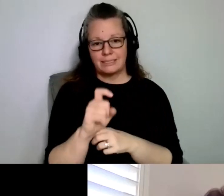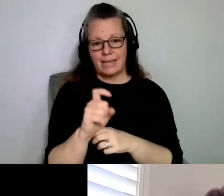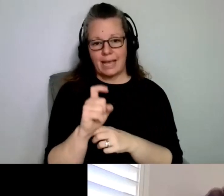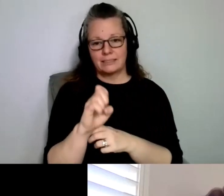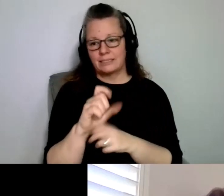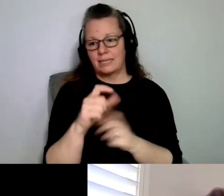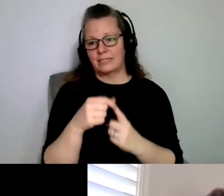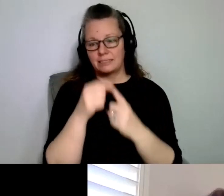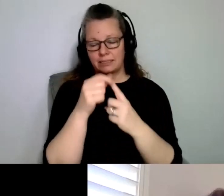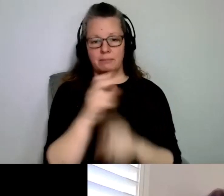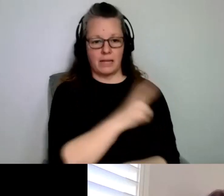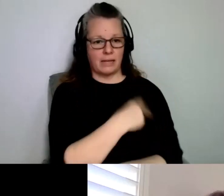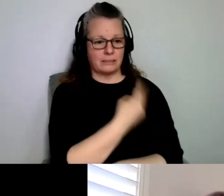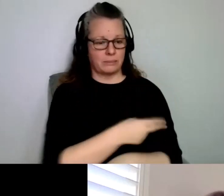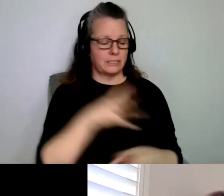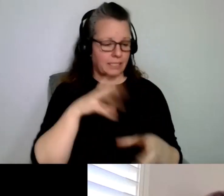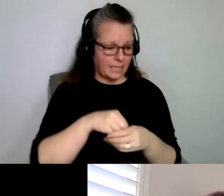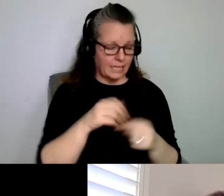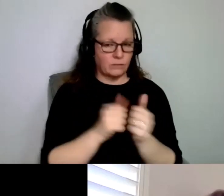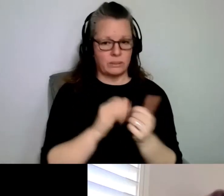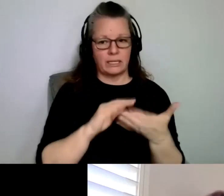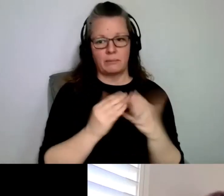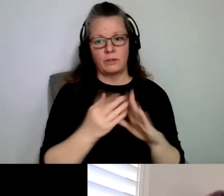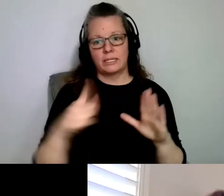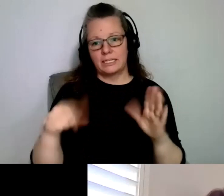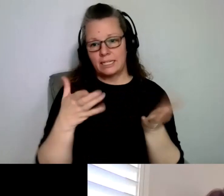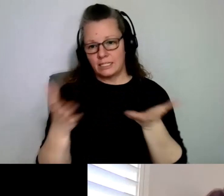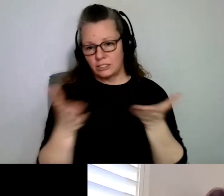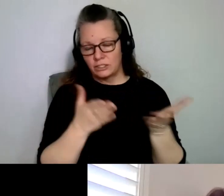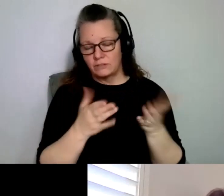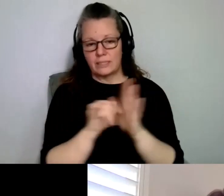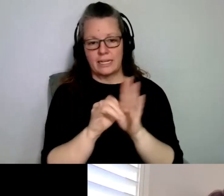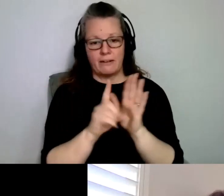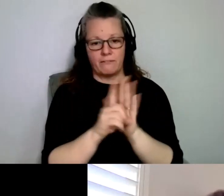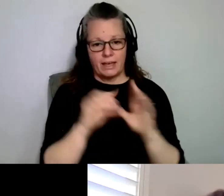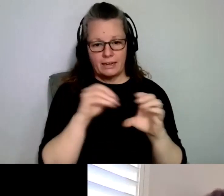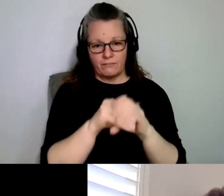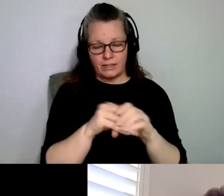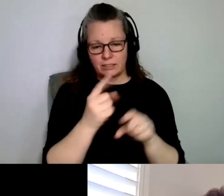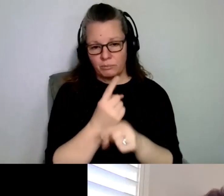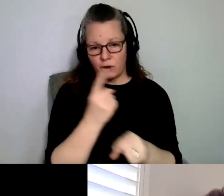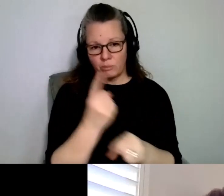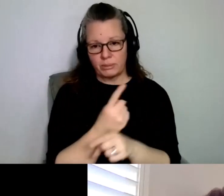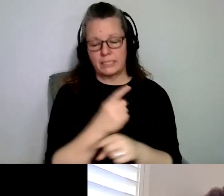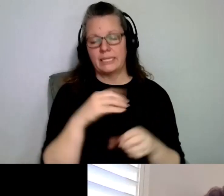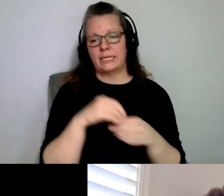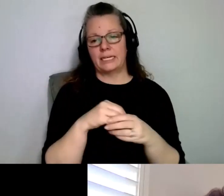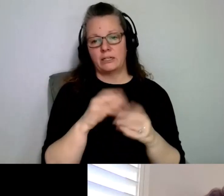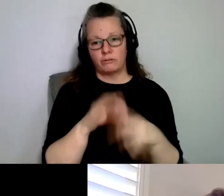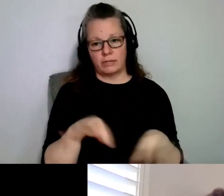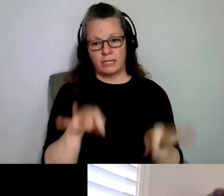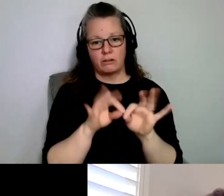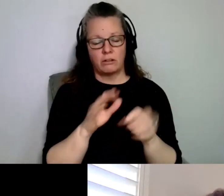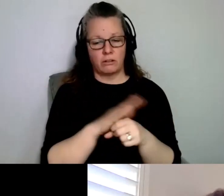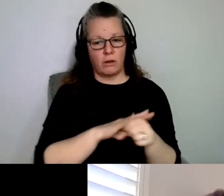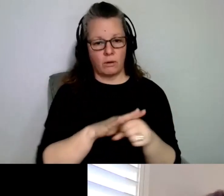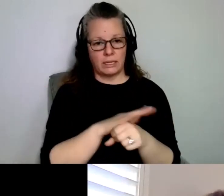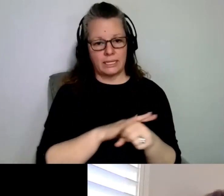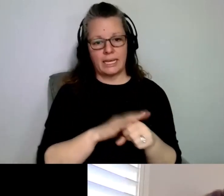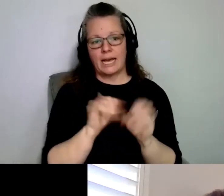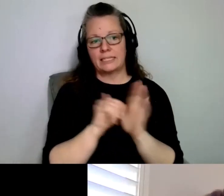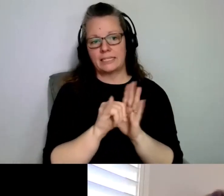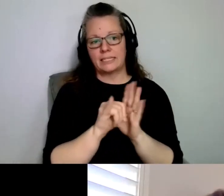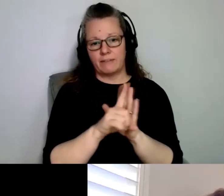hospitals engage with the community they serve to identify and invest appropriately in critical, locally